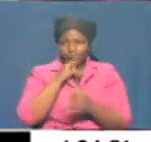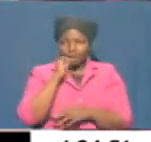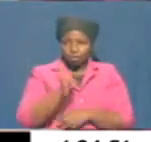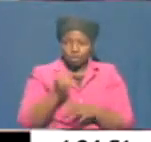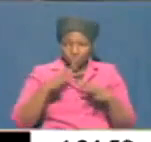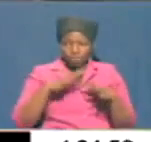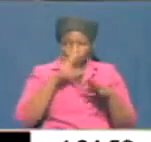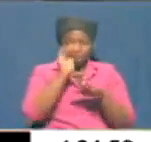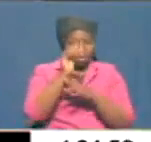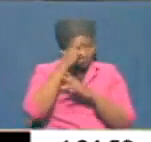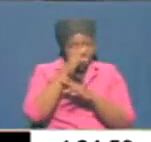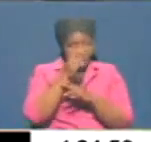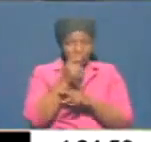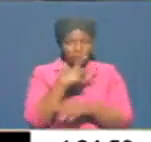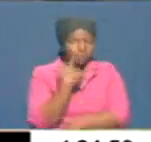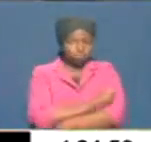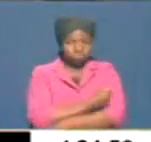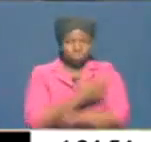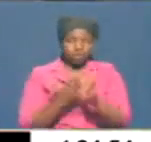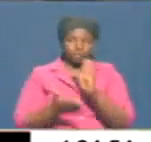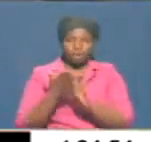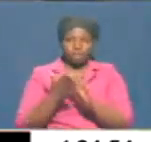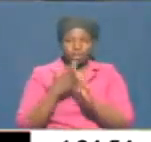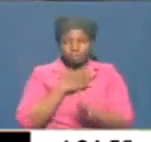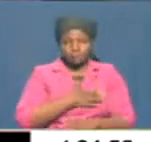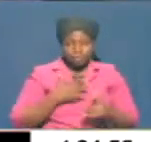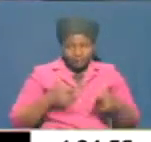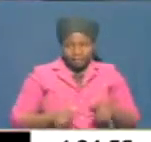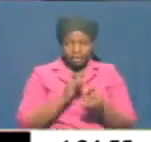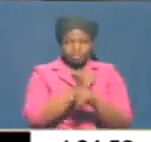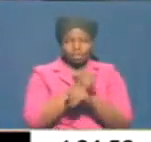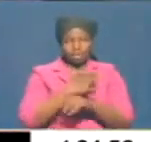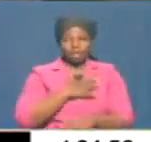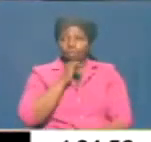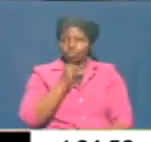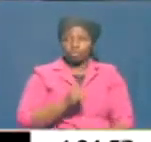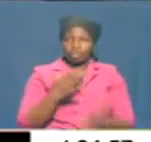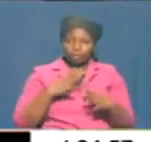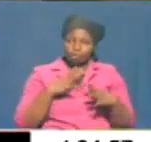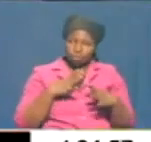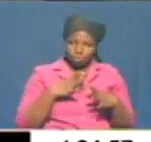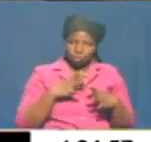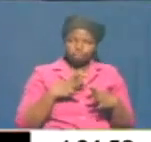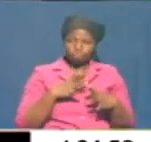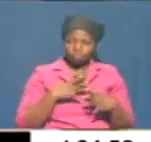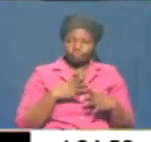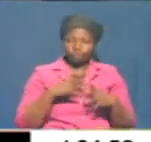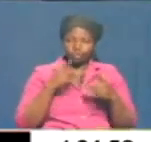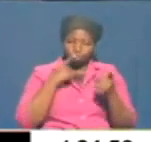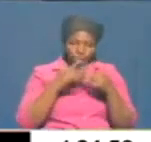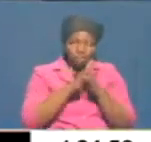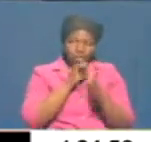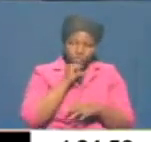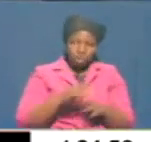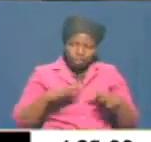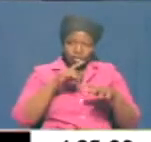as soon as possible. Please let us protect our elderly. Let us deal with them when we are wearing our masks. I know of